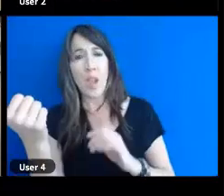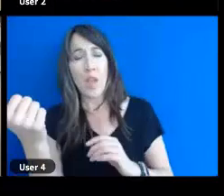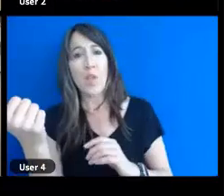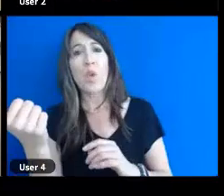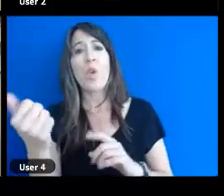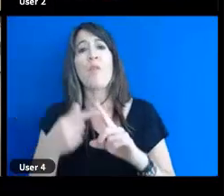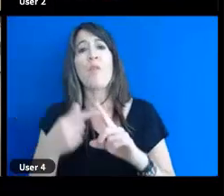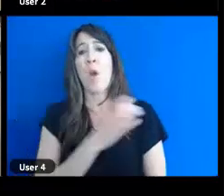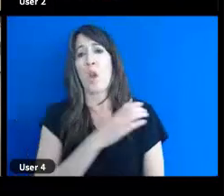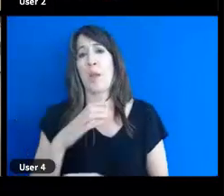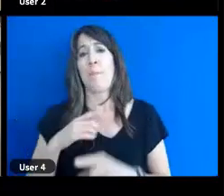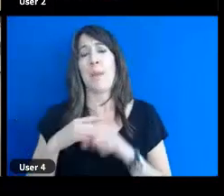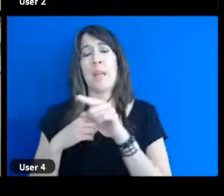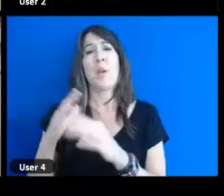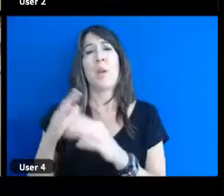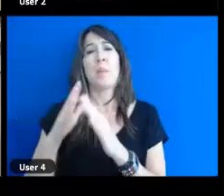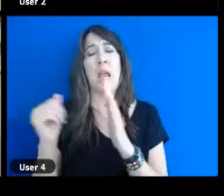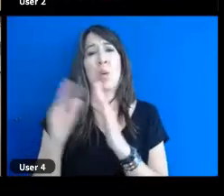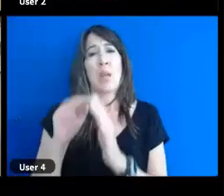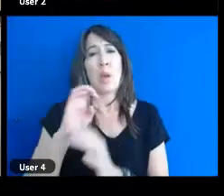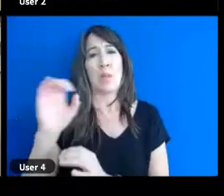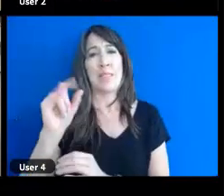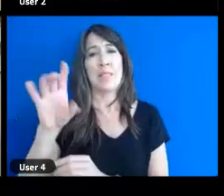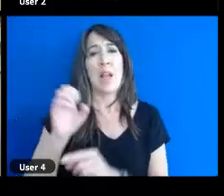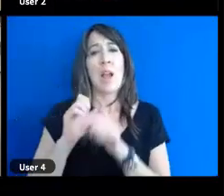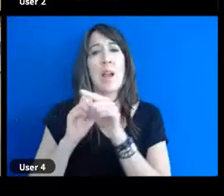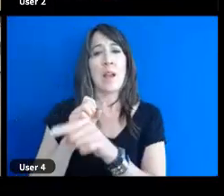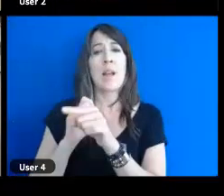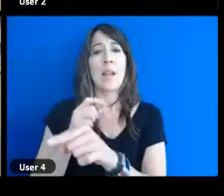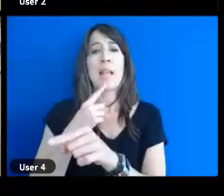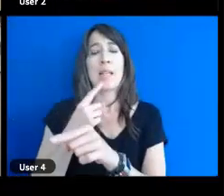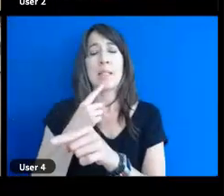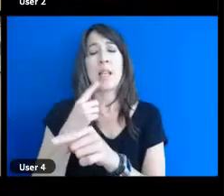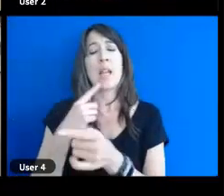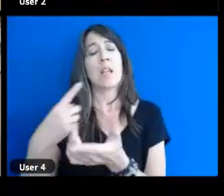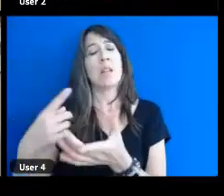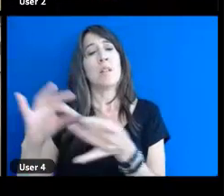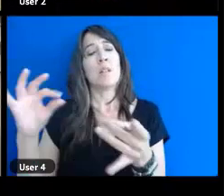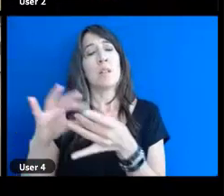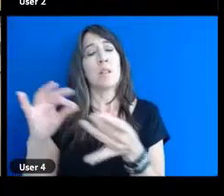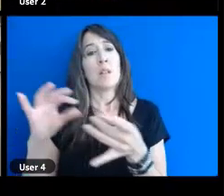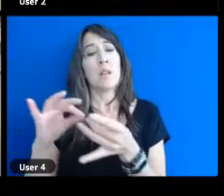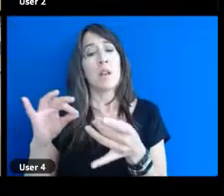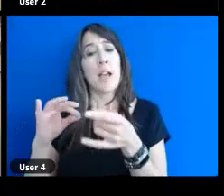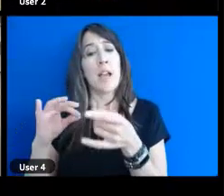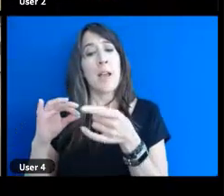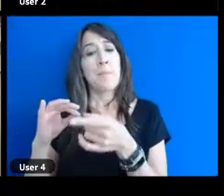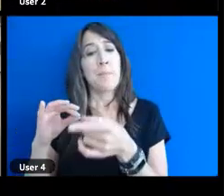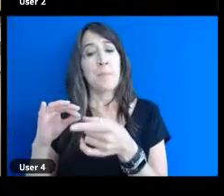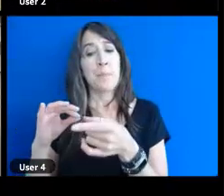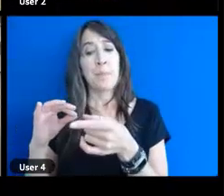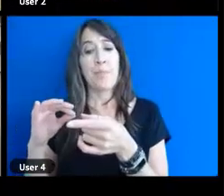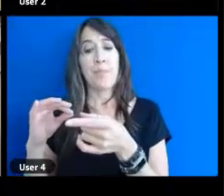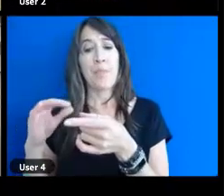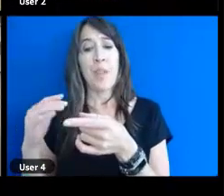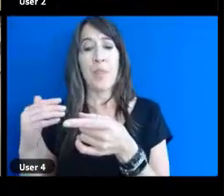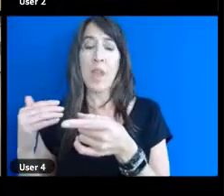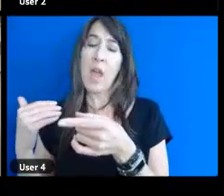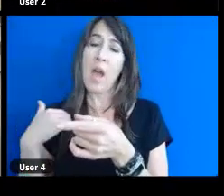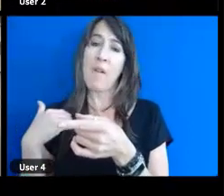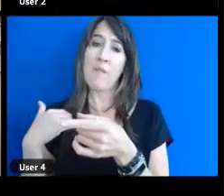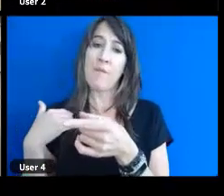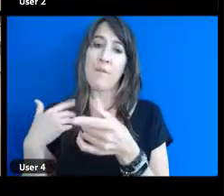a member of the steering committee, one of the inclusive employers from the downtown east side, who Jamie spoke with, and he spoke about